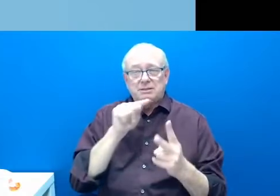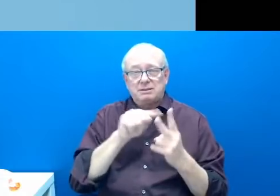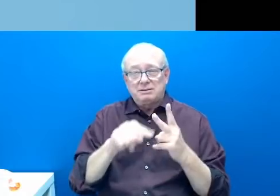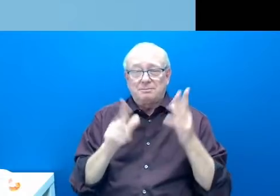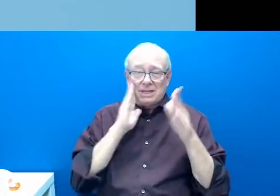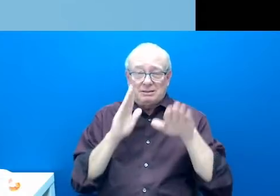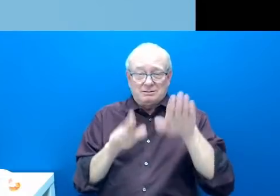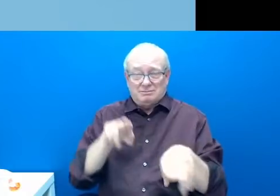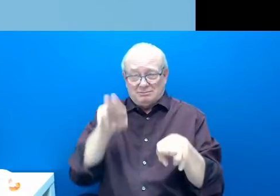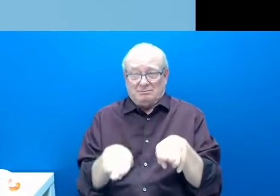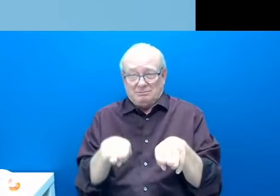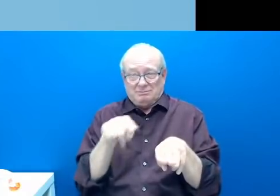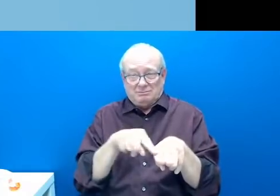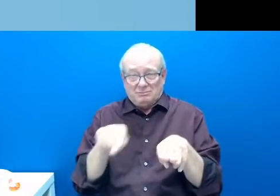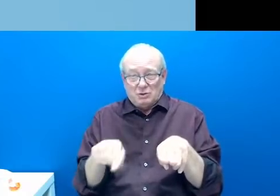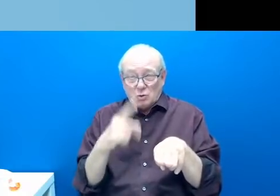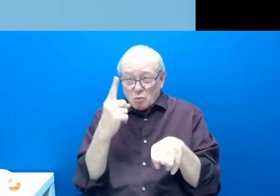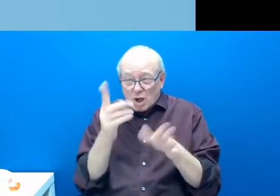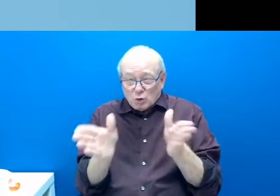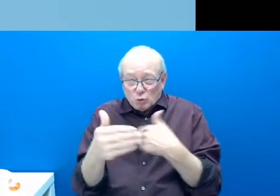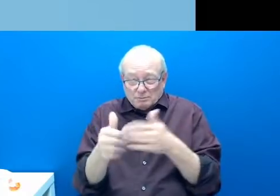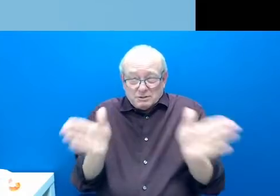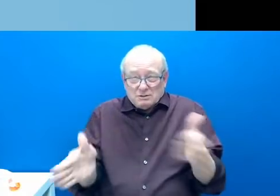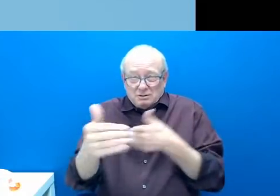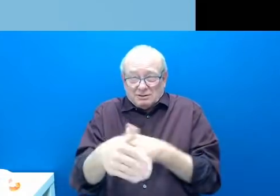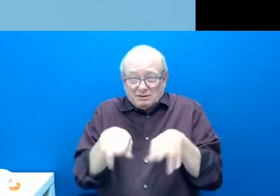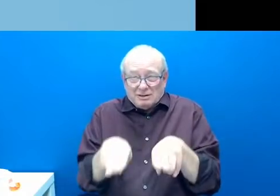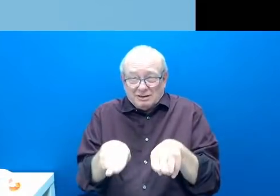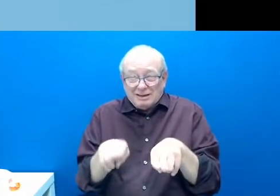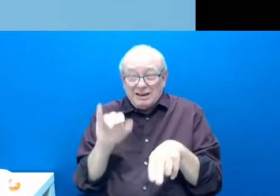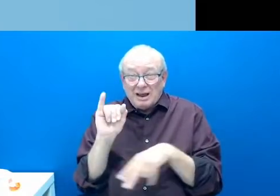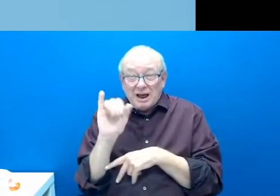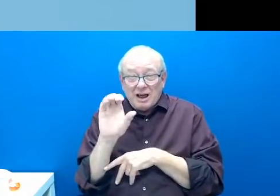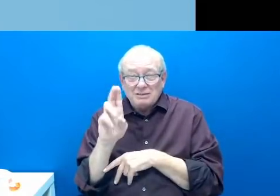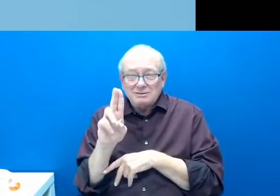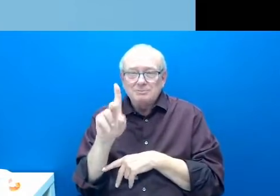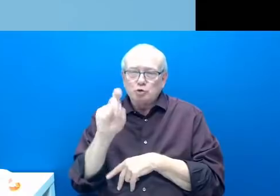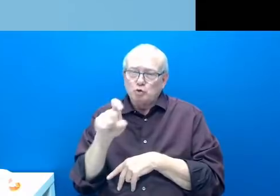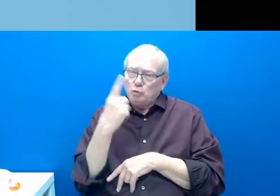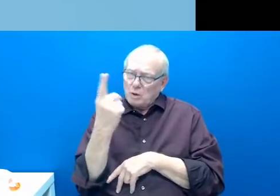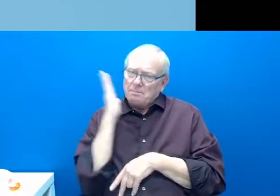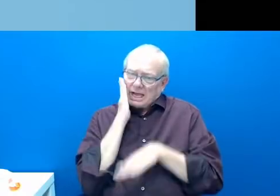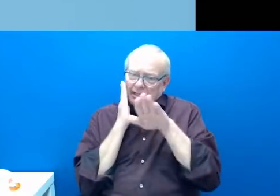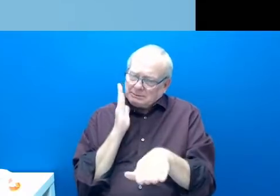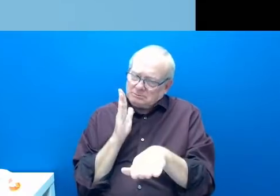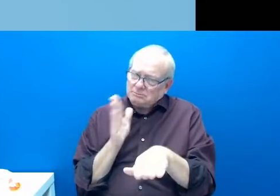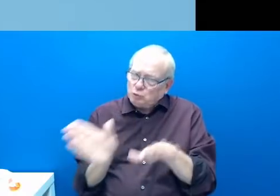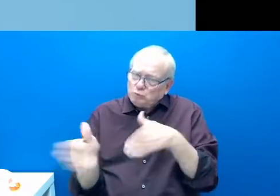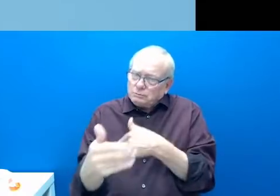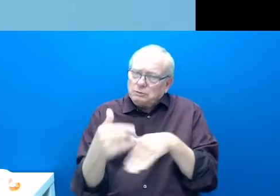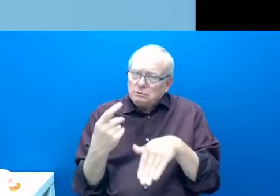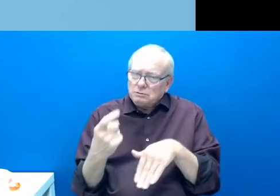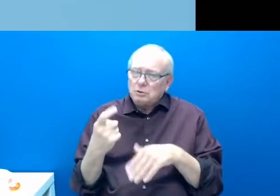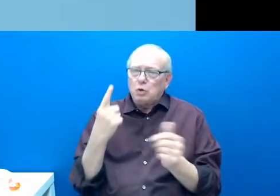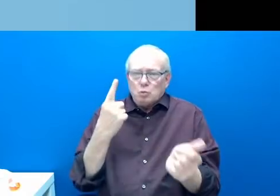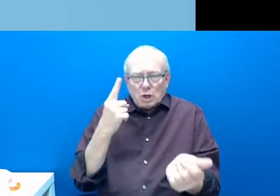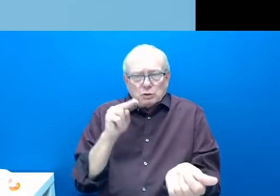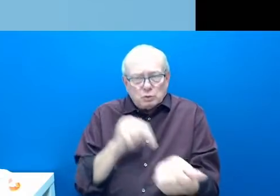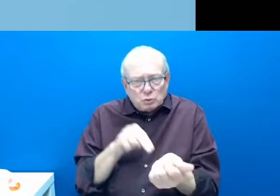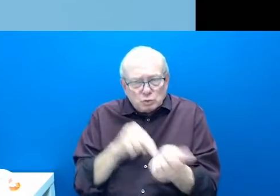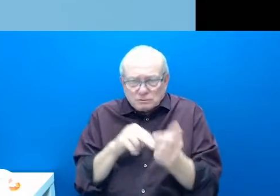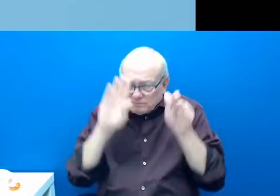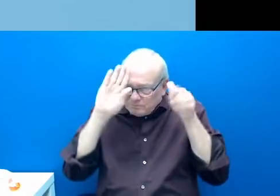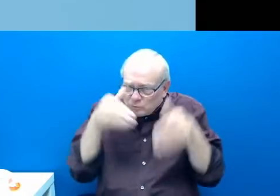ICU rooms are designed for 1 patient each. They are typically looked after by 1